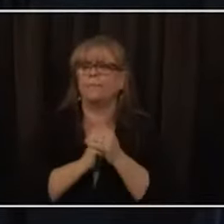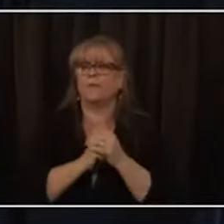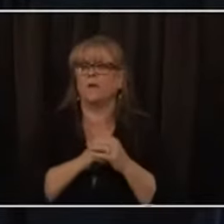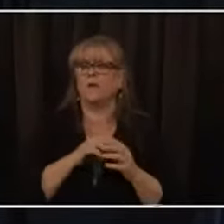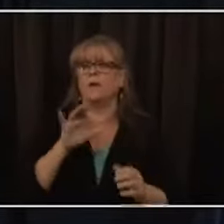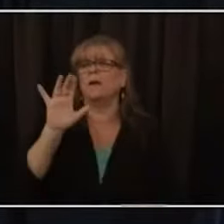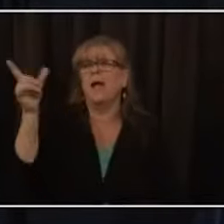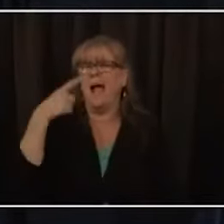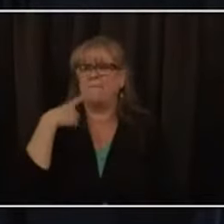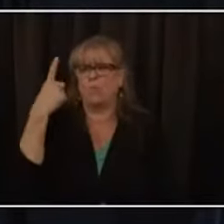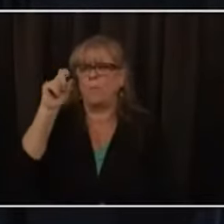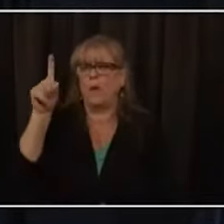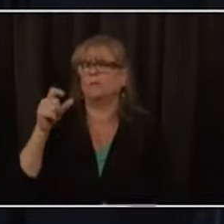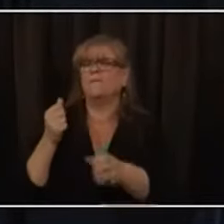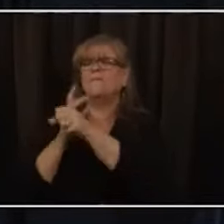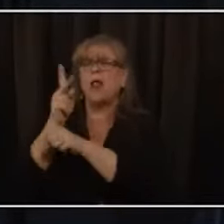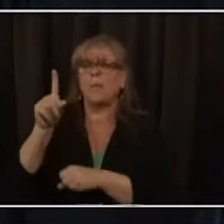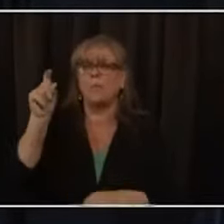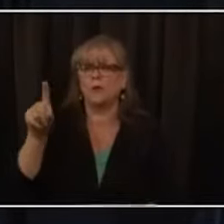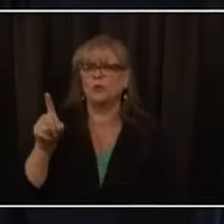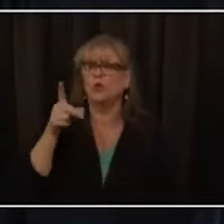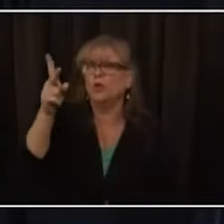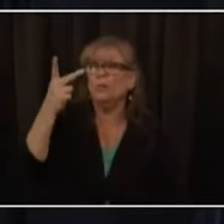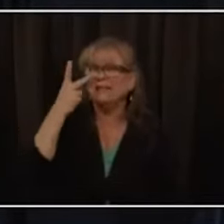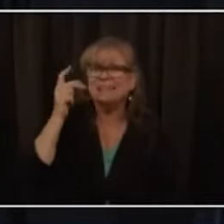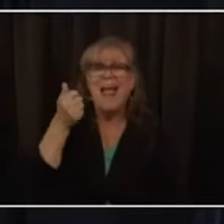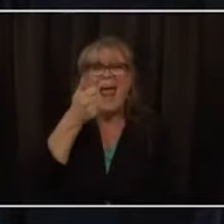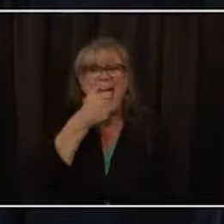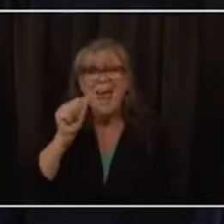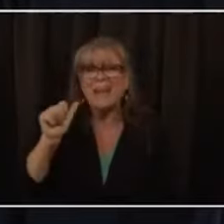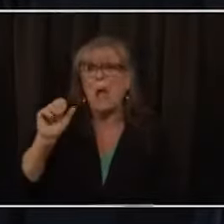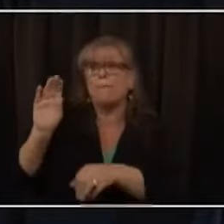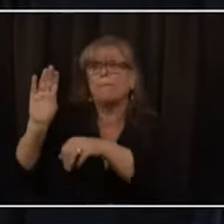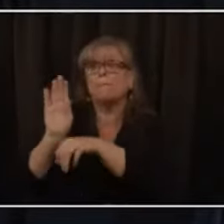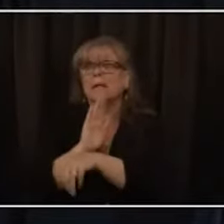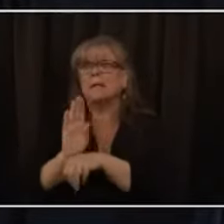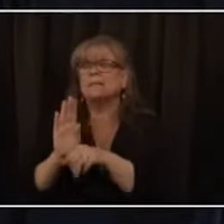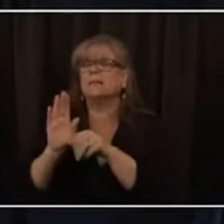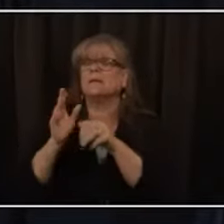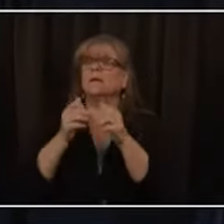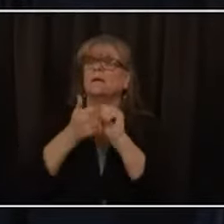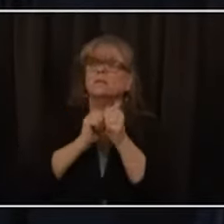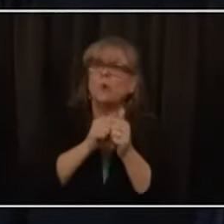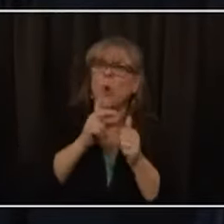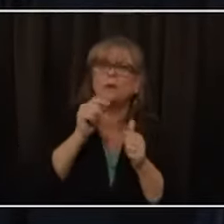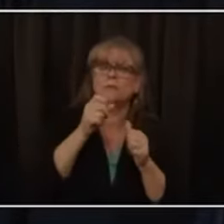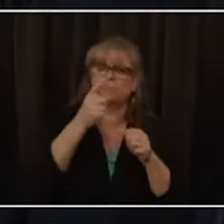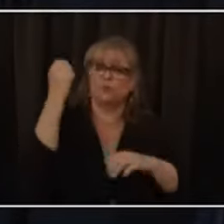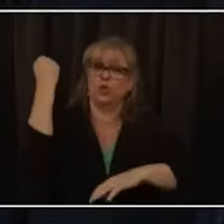you foresee any closures for businesses, sports teams, et cetera, as we see this spike if we're going to local control?